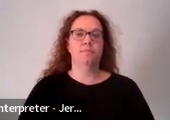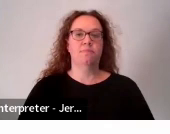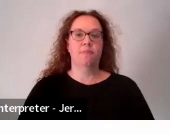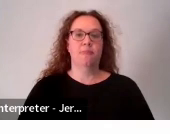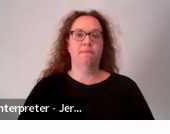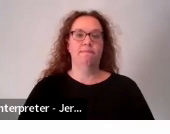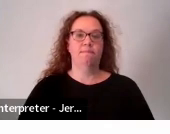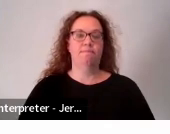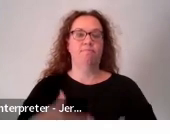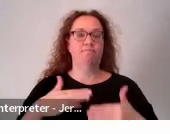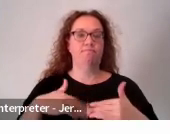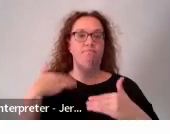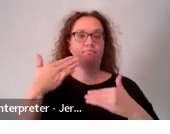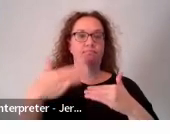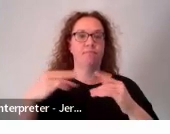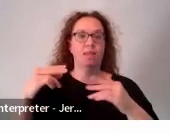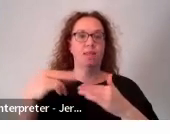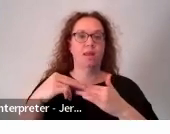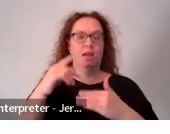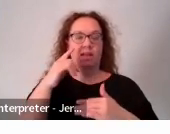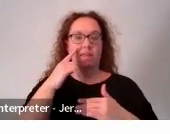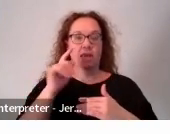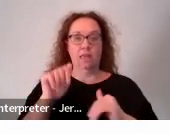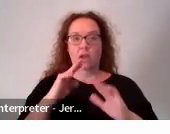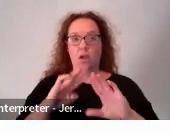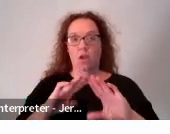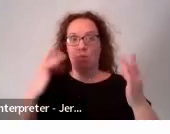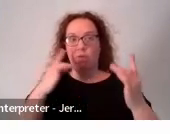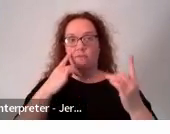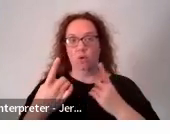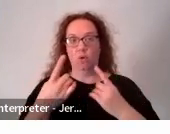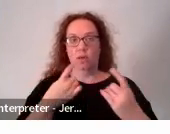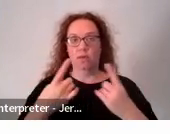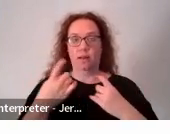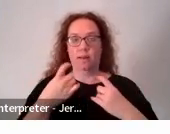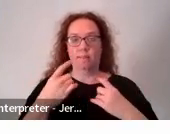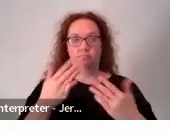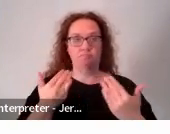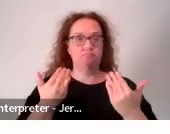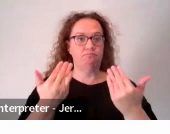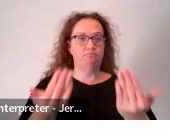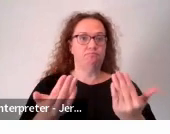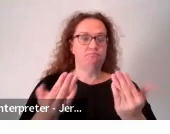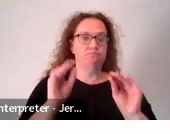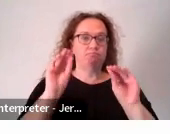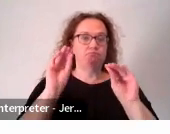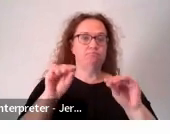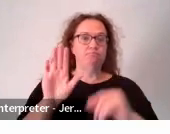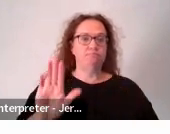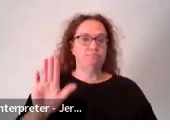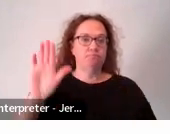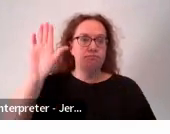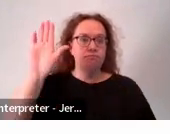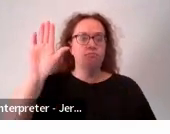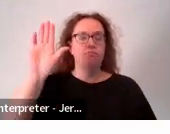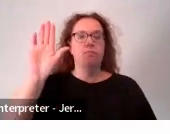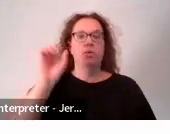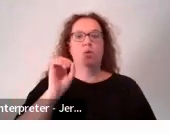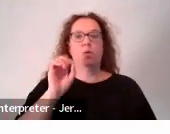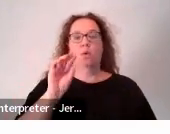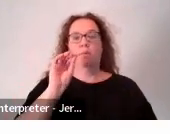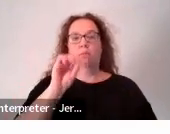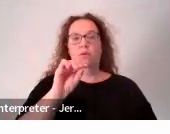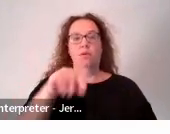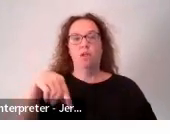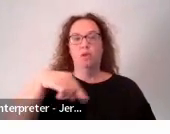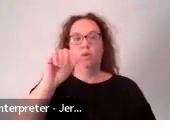Okay, next slide. I think we can open it up to questions now. So feel free to raise your hand or put it in